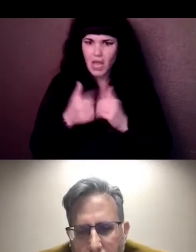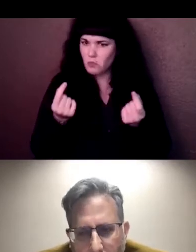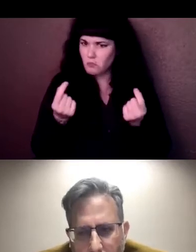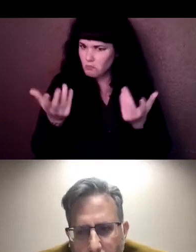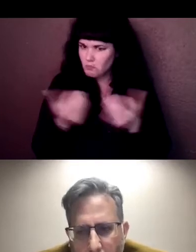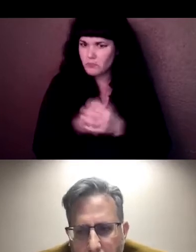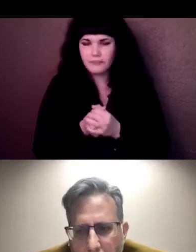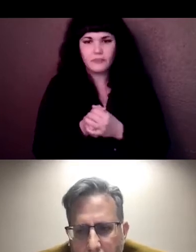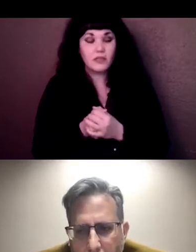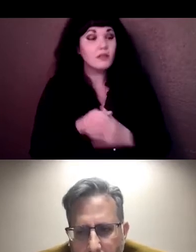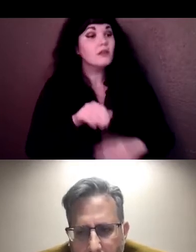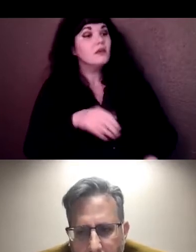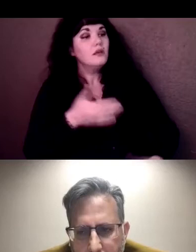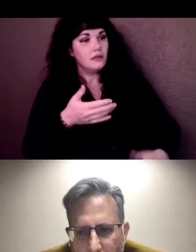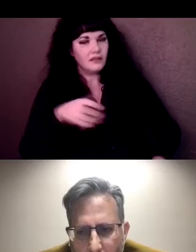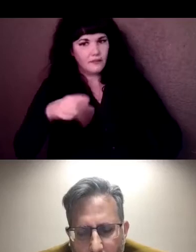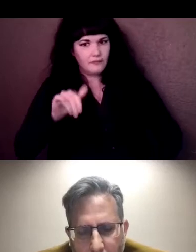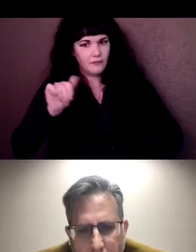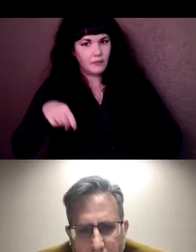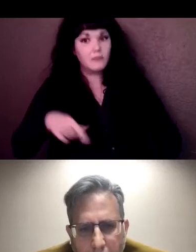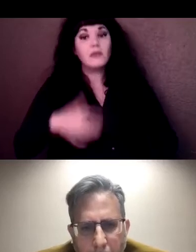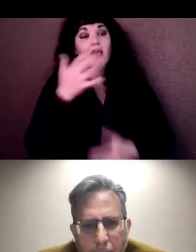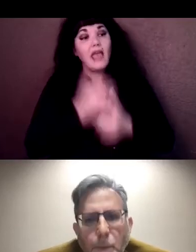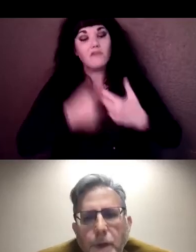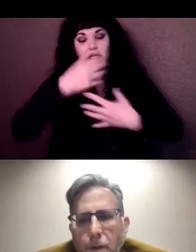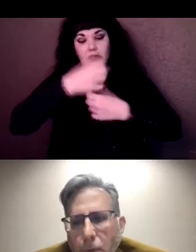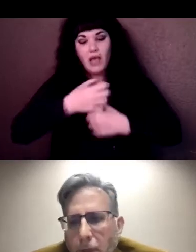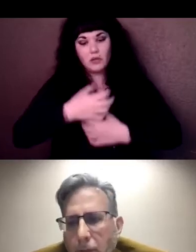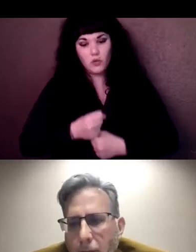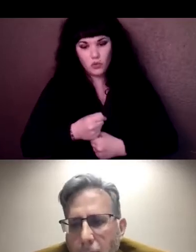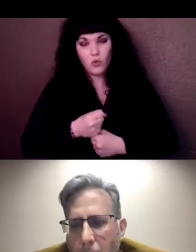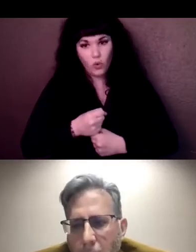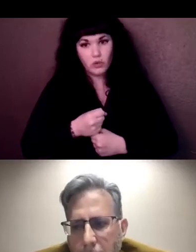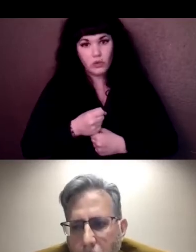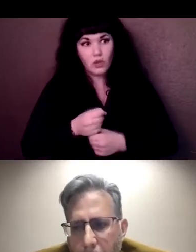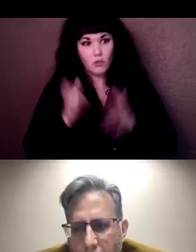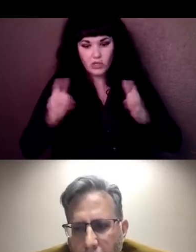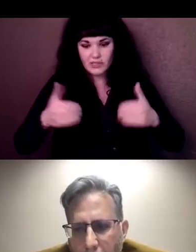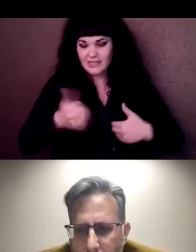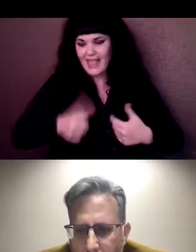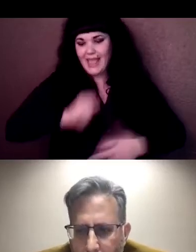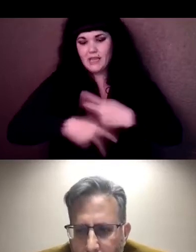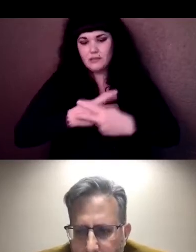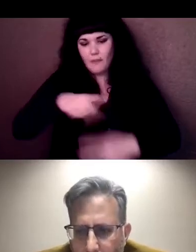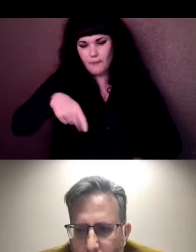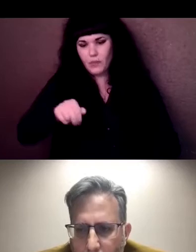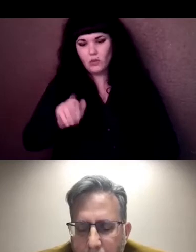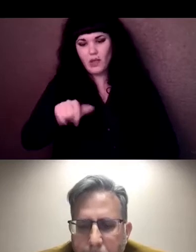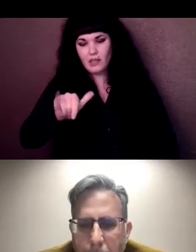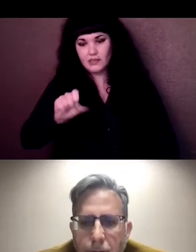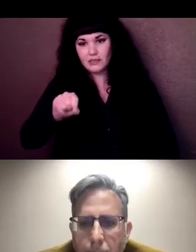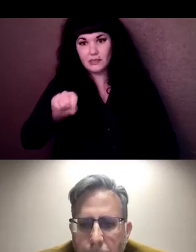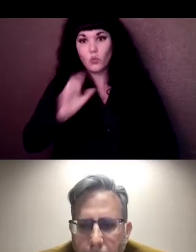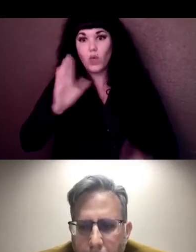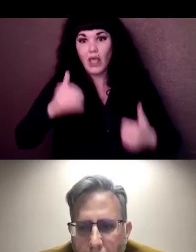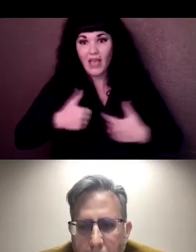So every spinal cord patient that has paralysis, either incomplete or complete, is going to have a spinal